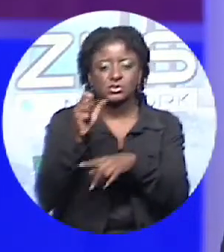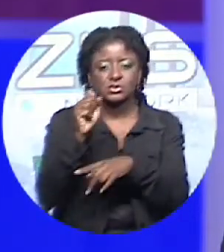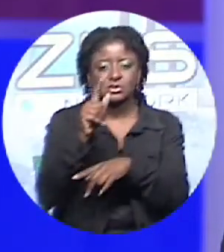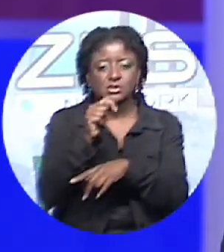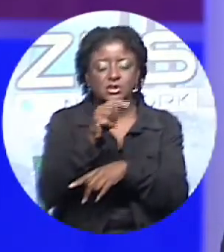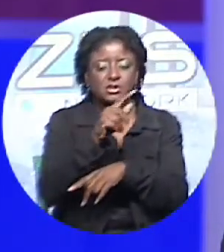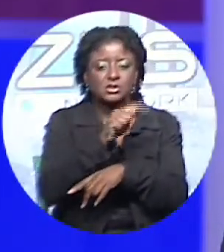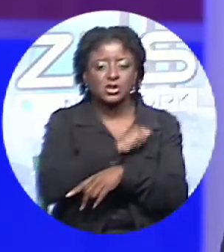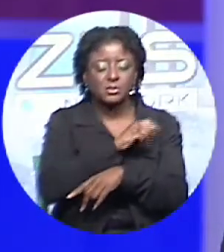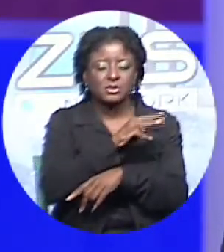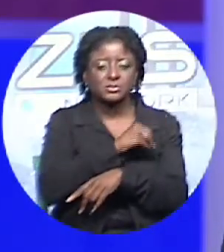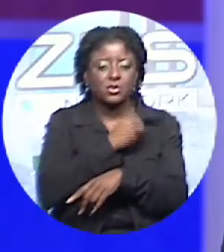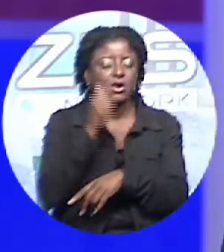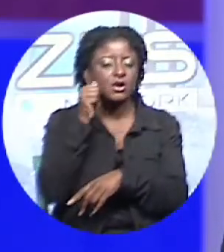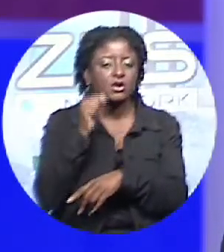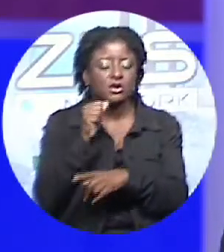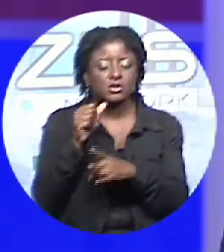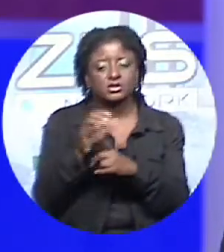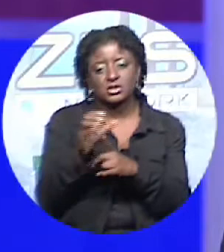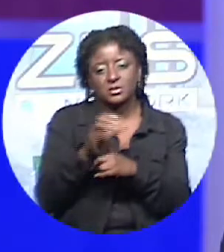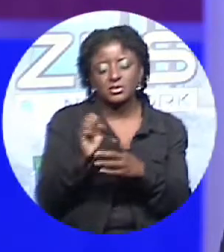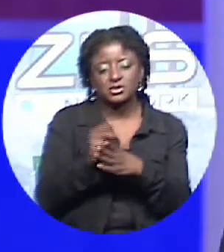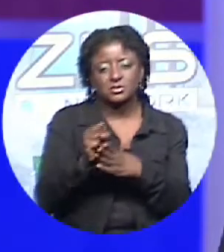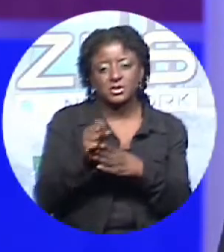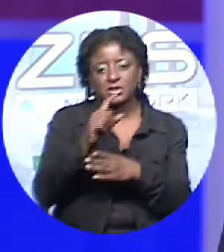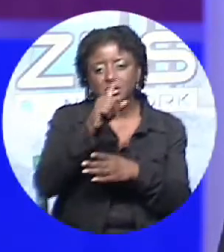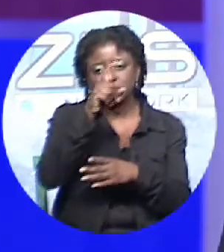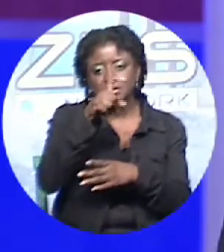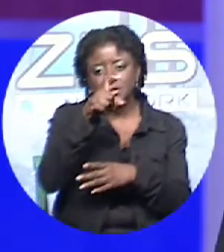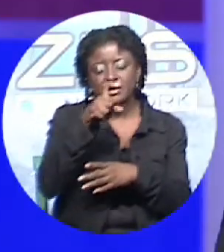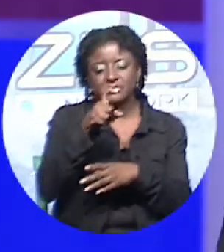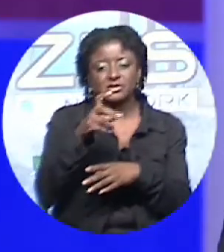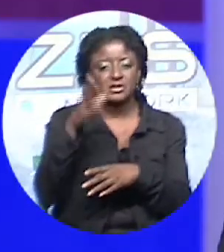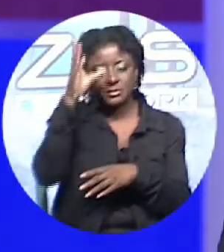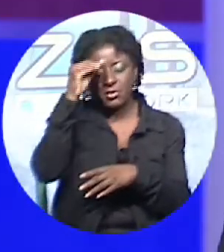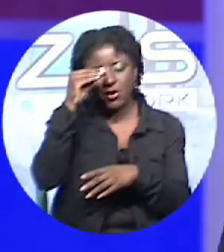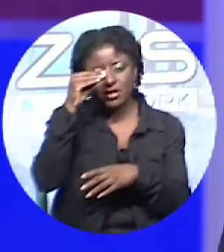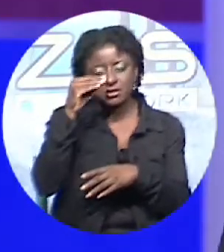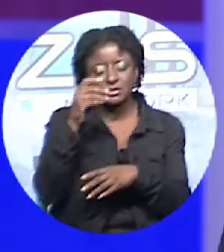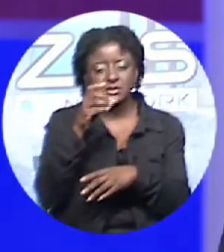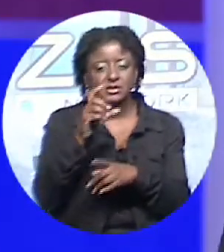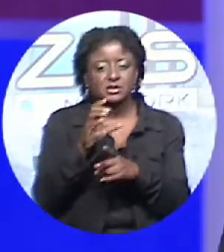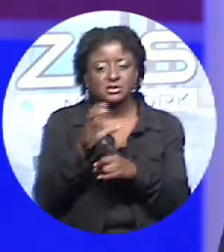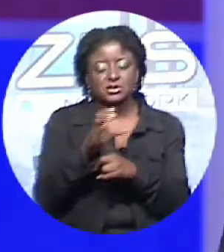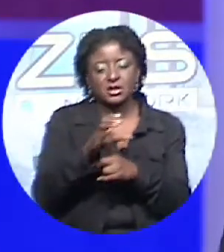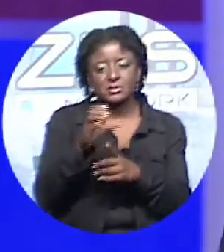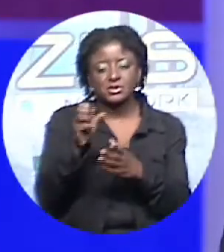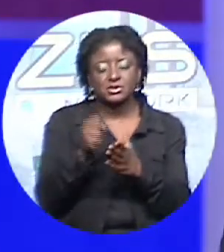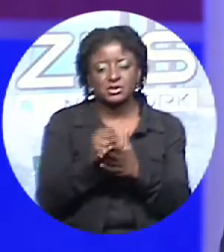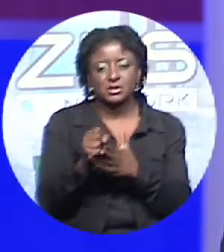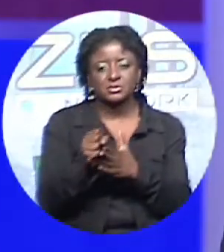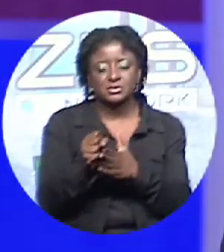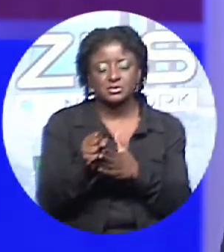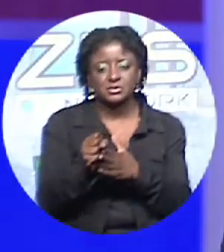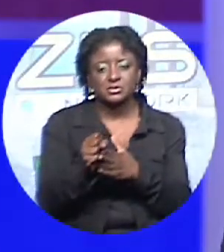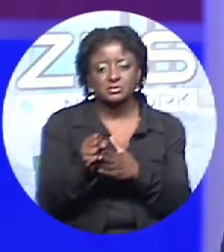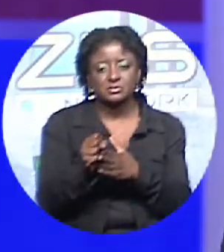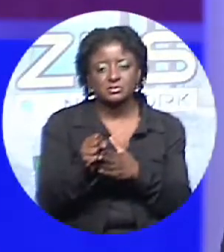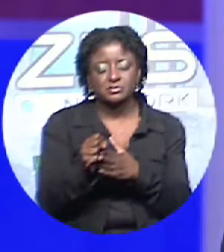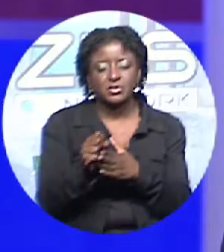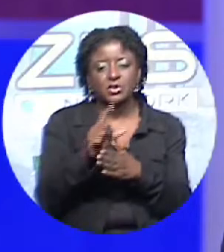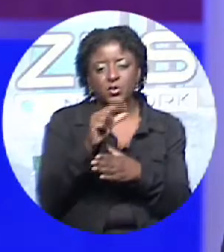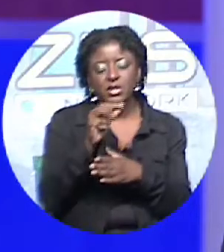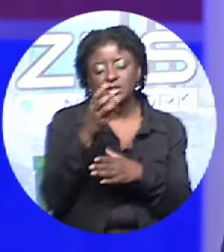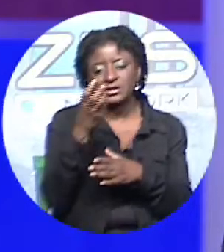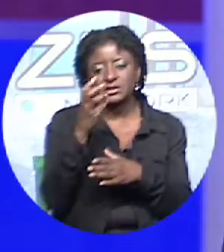More. They won the girls' championship. Xavier's are the boys' champions. Well, moving right along, the 2016 Olympic beach volleyball